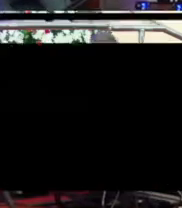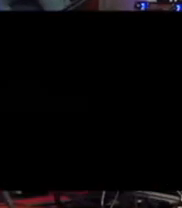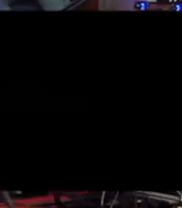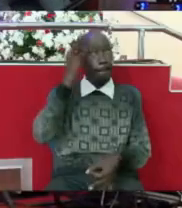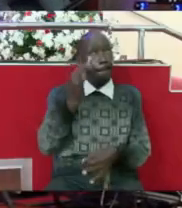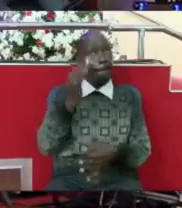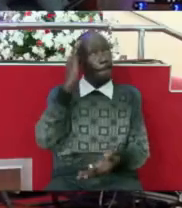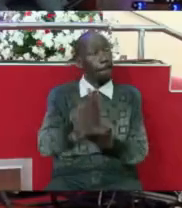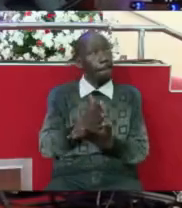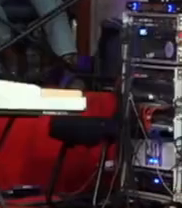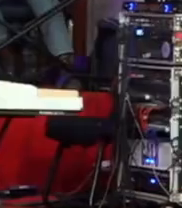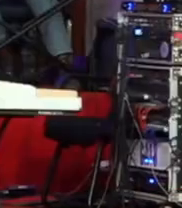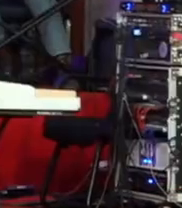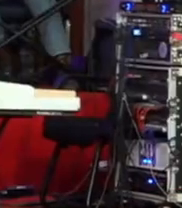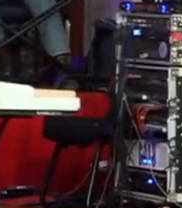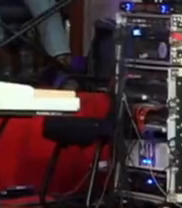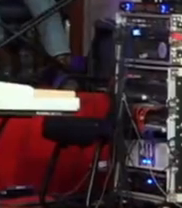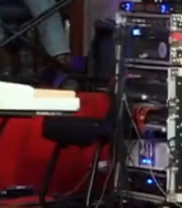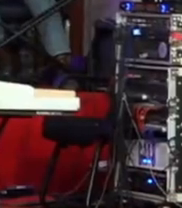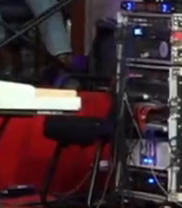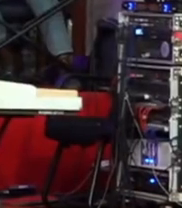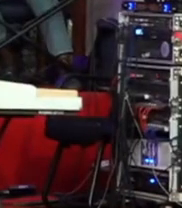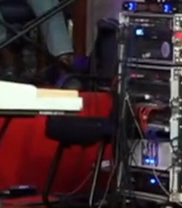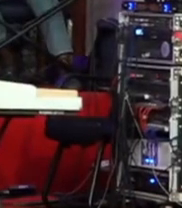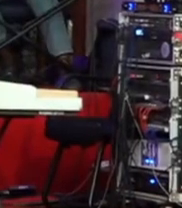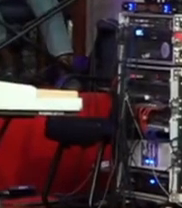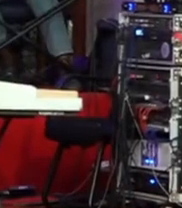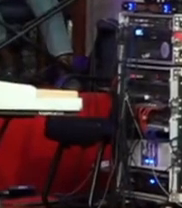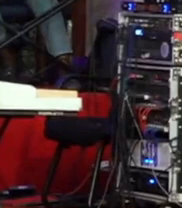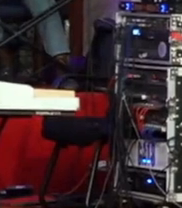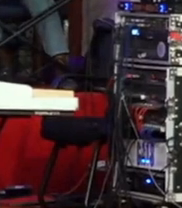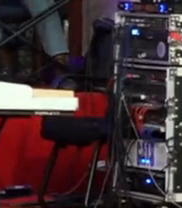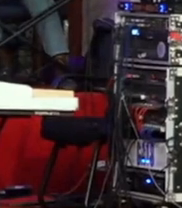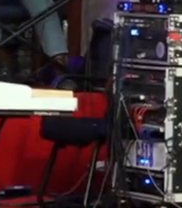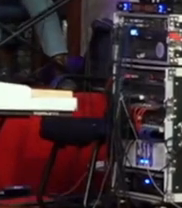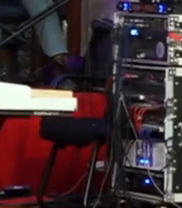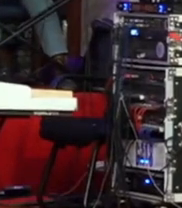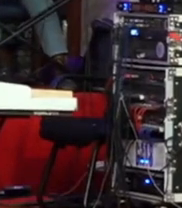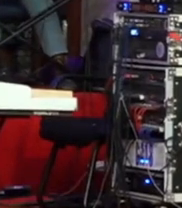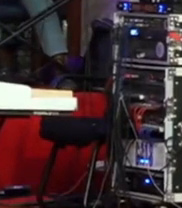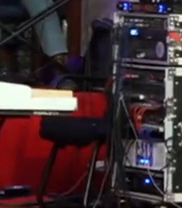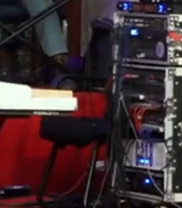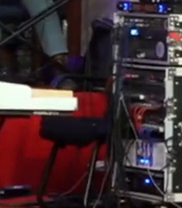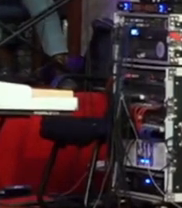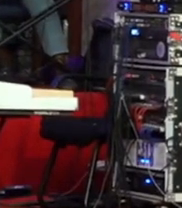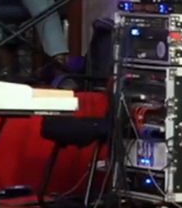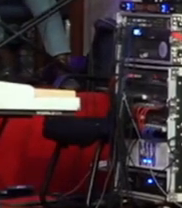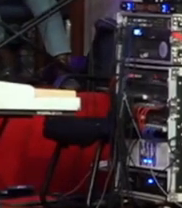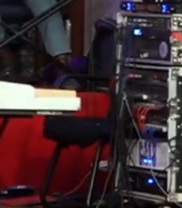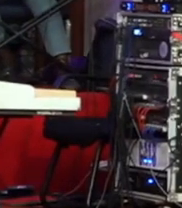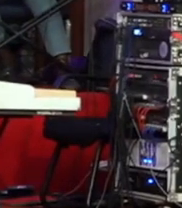Is bringing your hope kuleta tumaini lako into